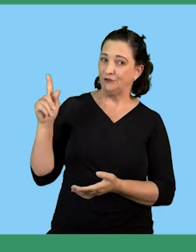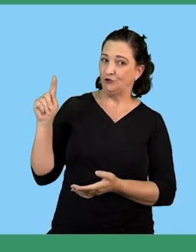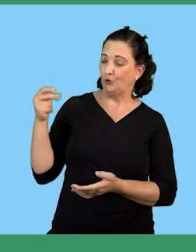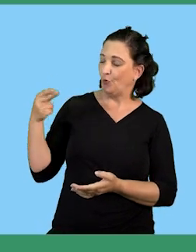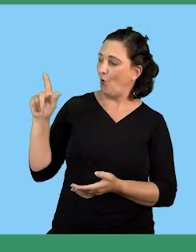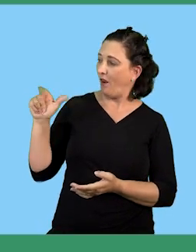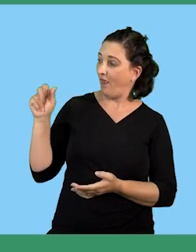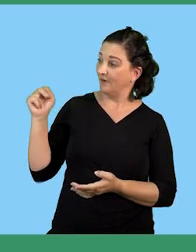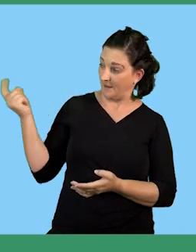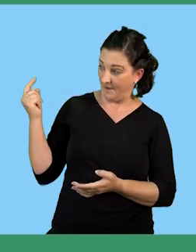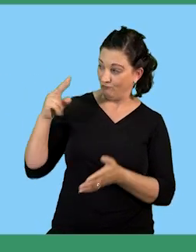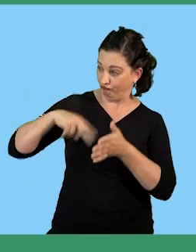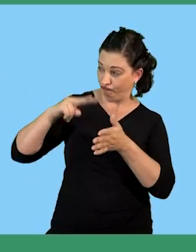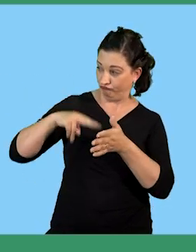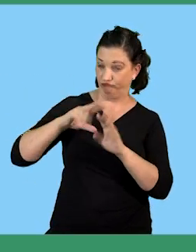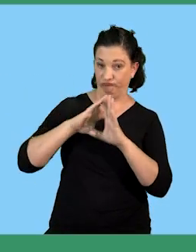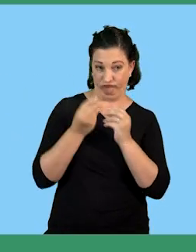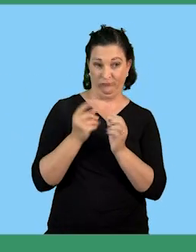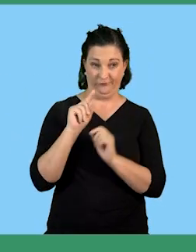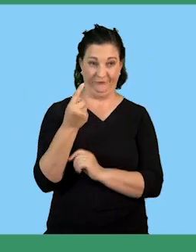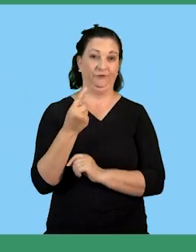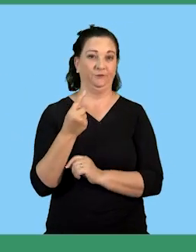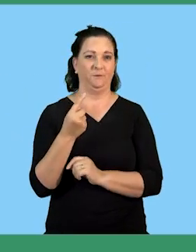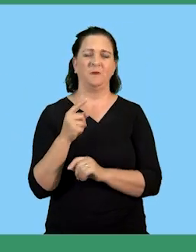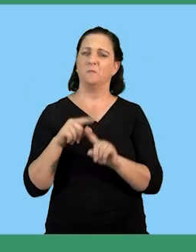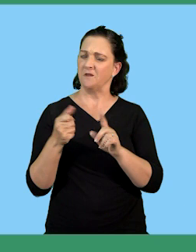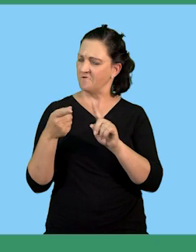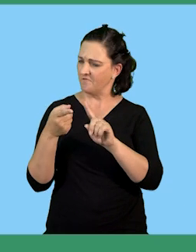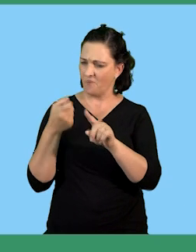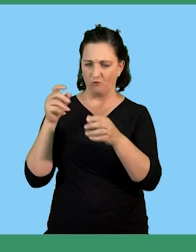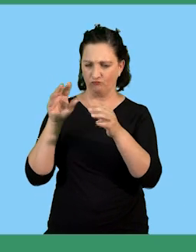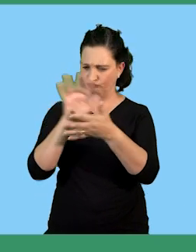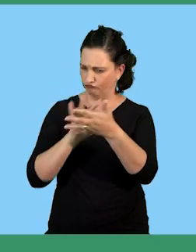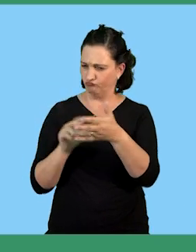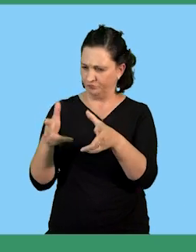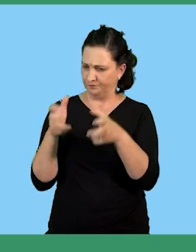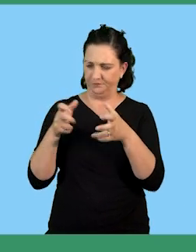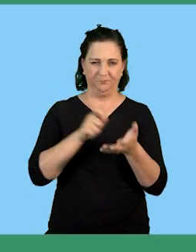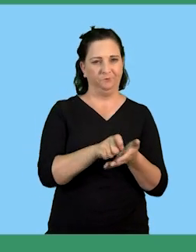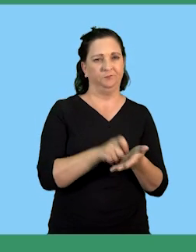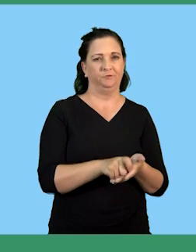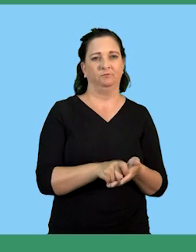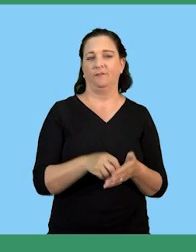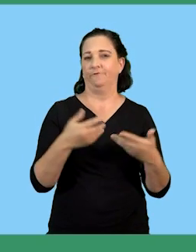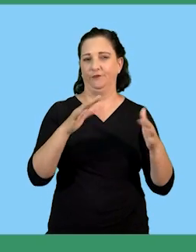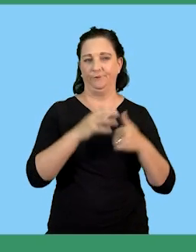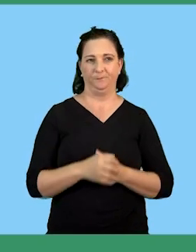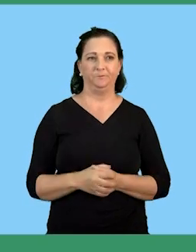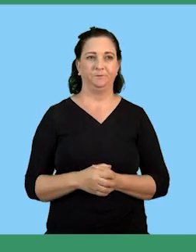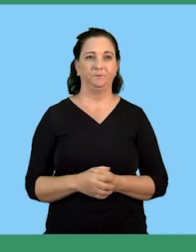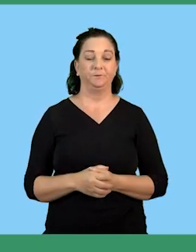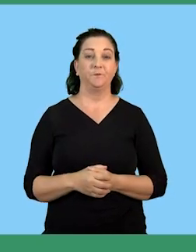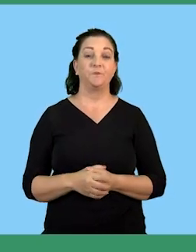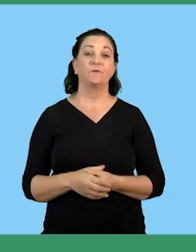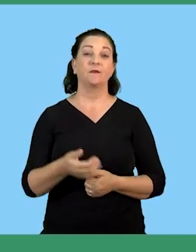carefully. It's here. There it is, word for word, directly from the scenario or from the text. Right, the second